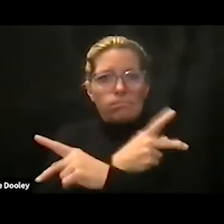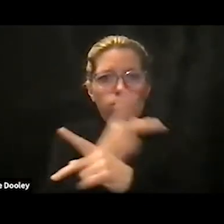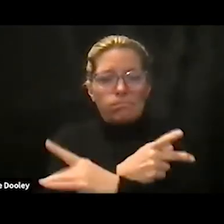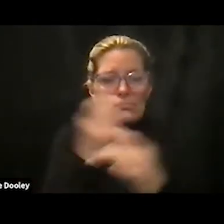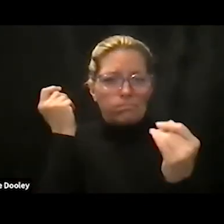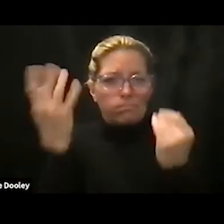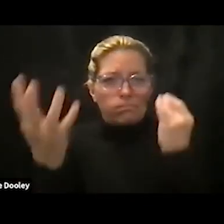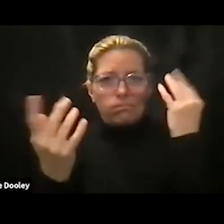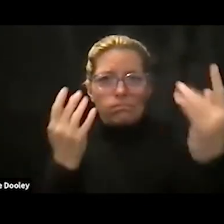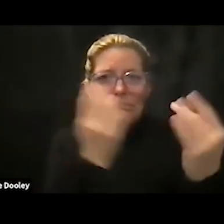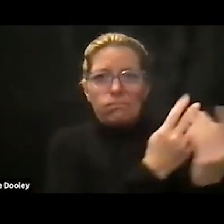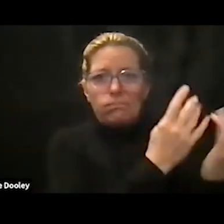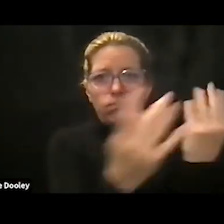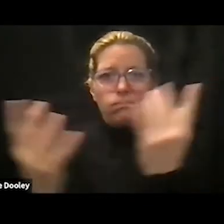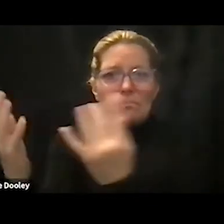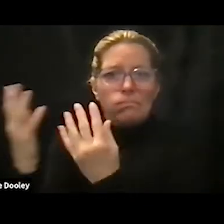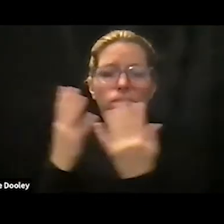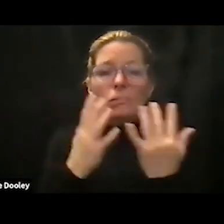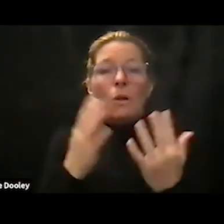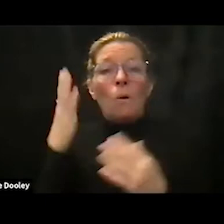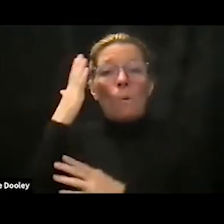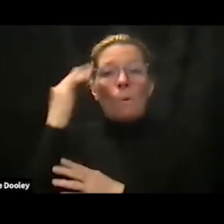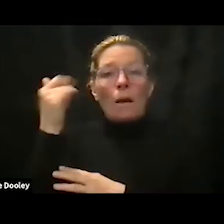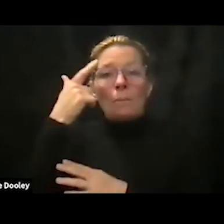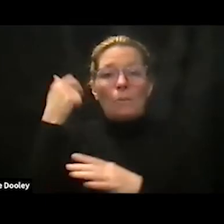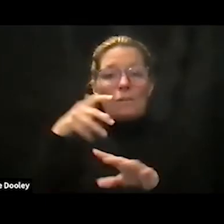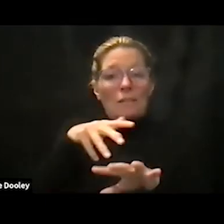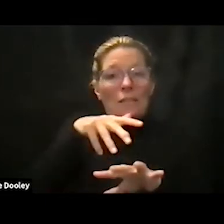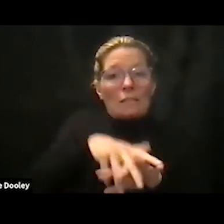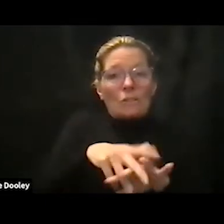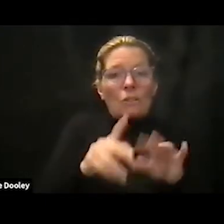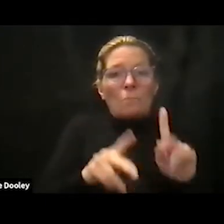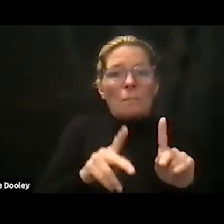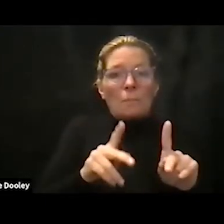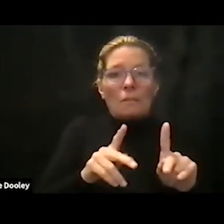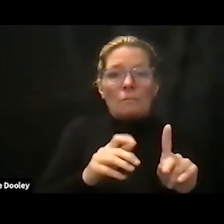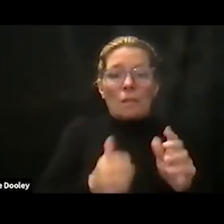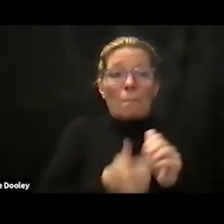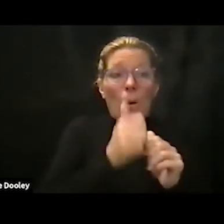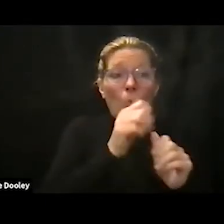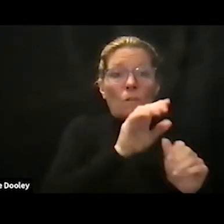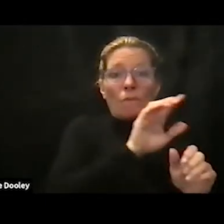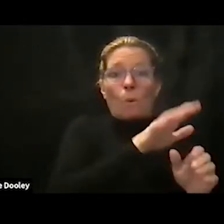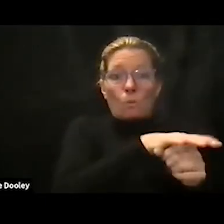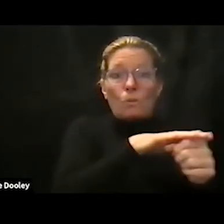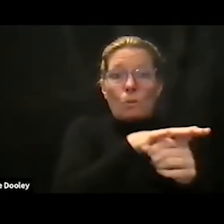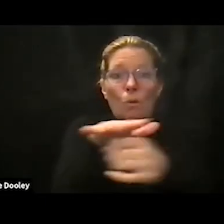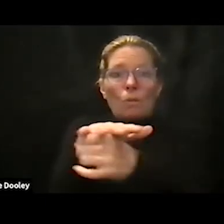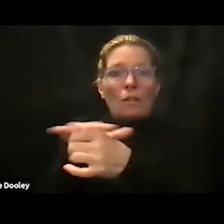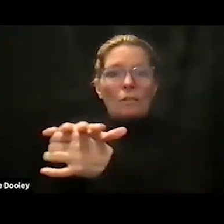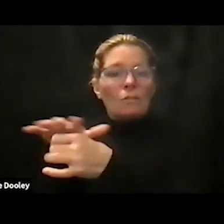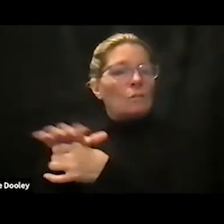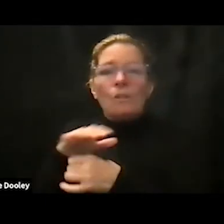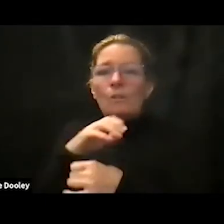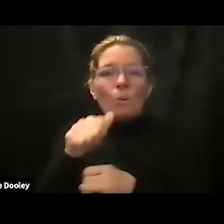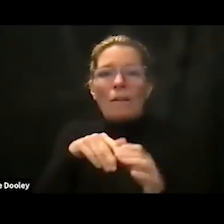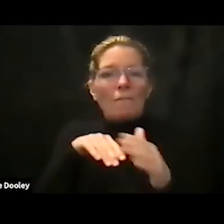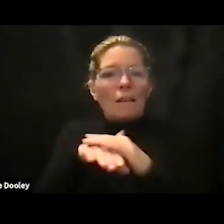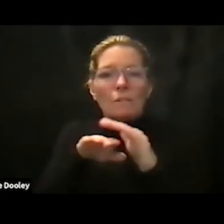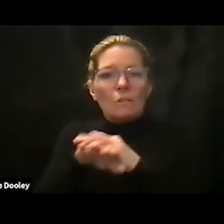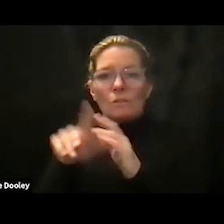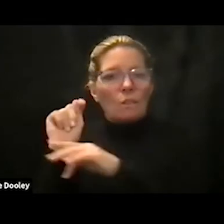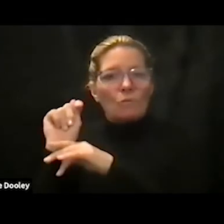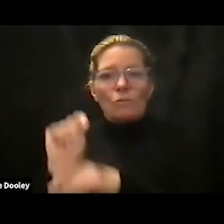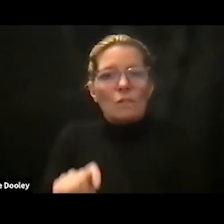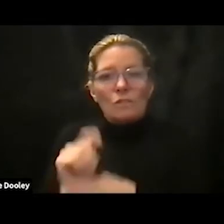that is because Indigenous peoples have, in most of these places, in access to their traditional lands